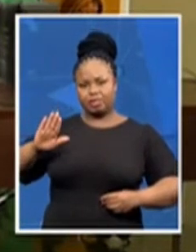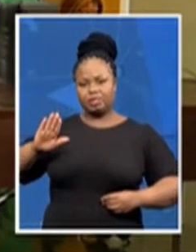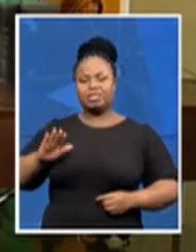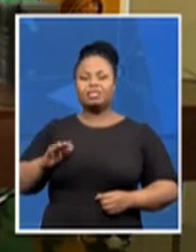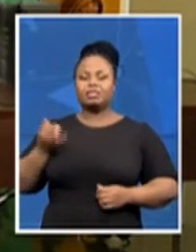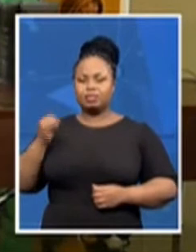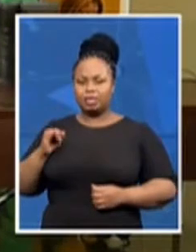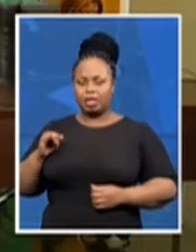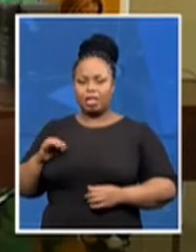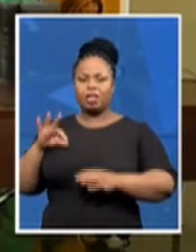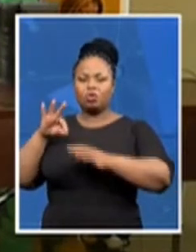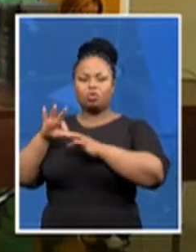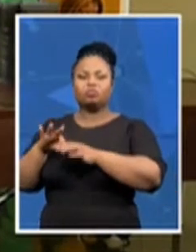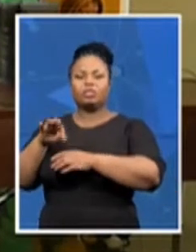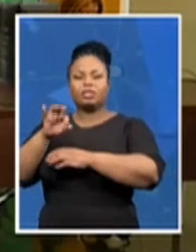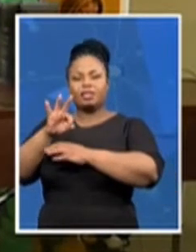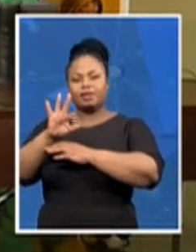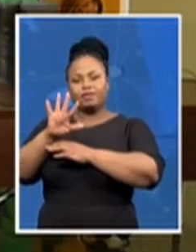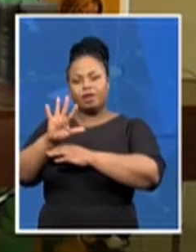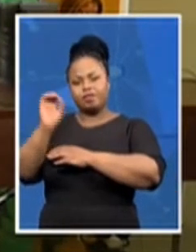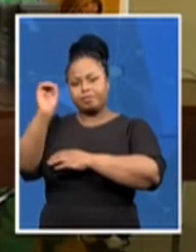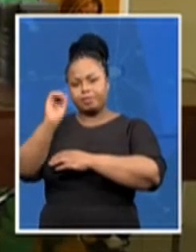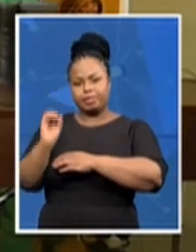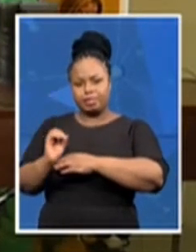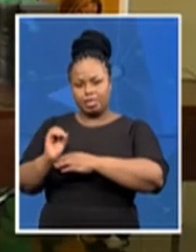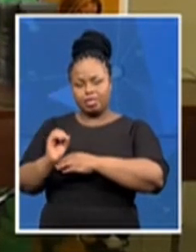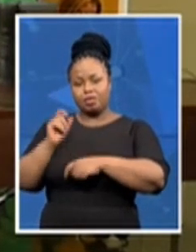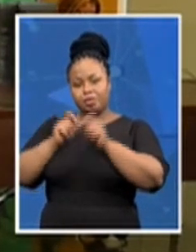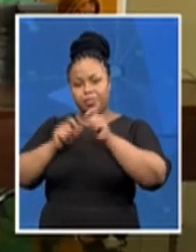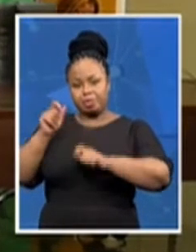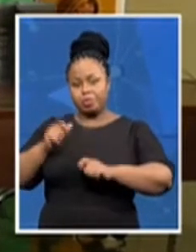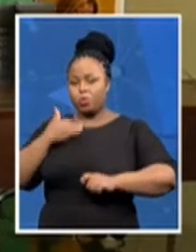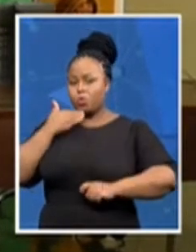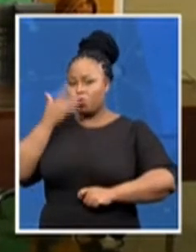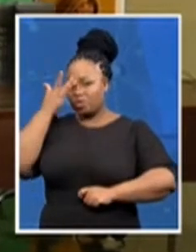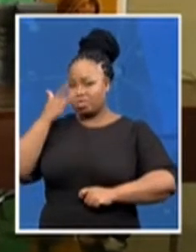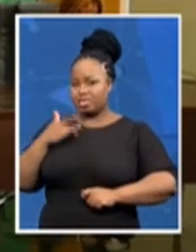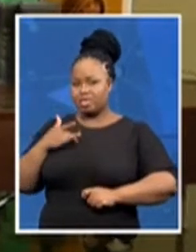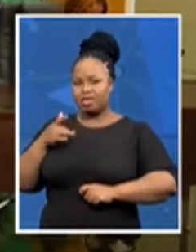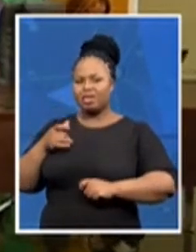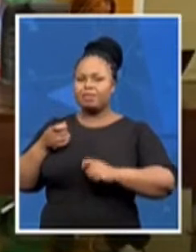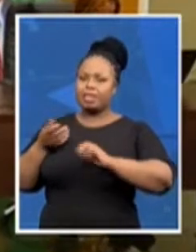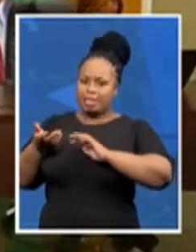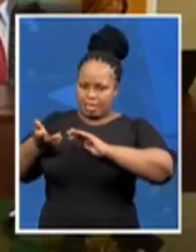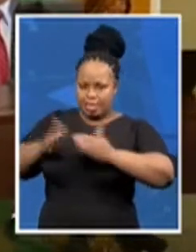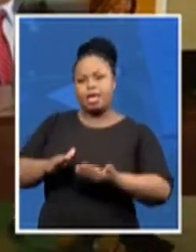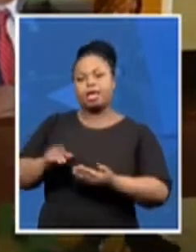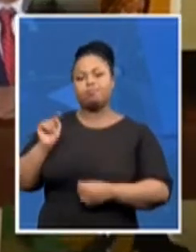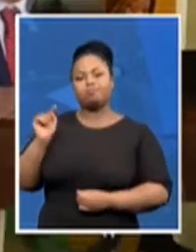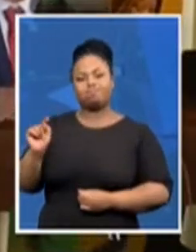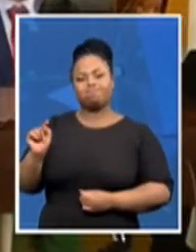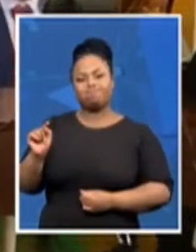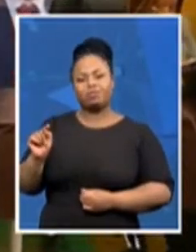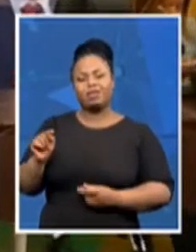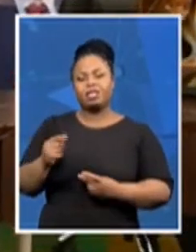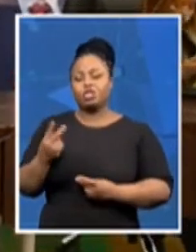35% of reported deaths. Out of this, 2% of deaths occur at